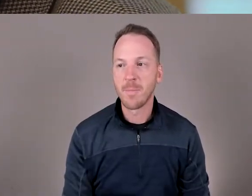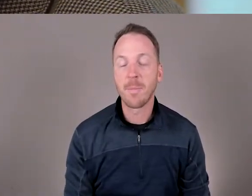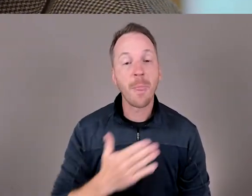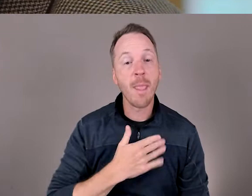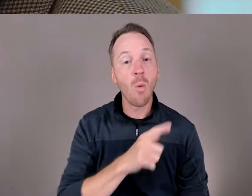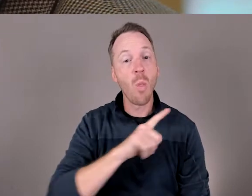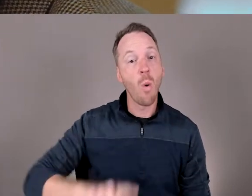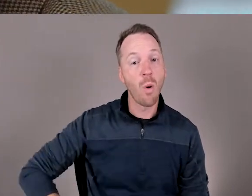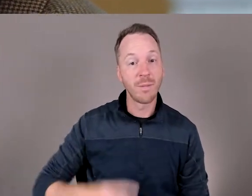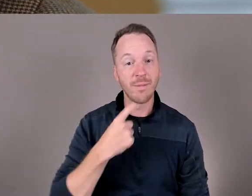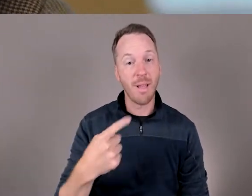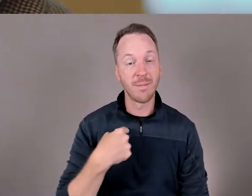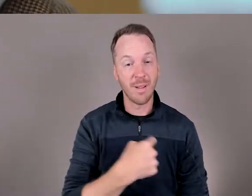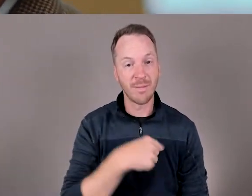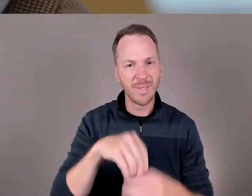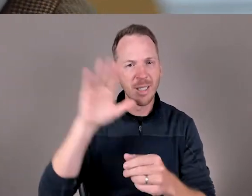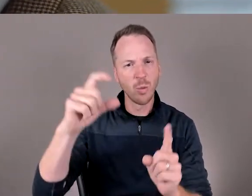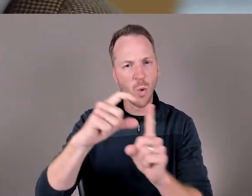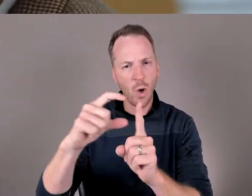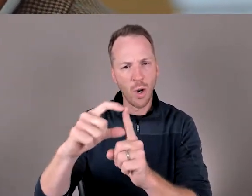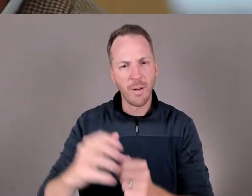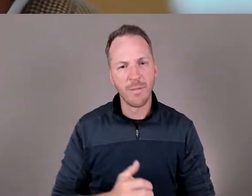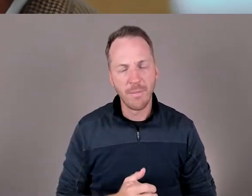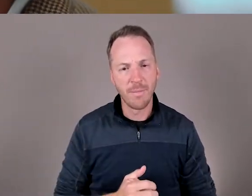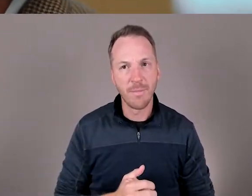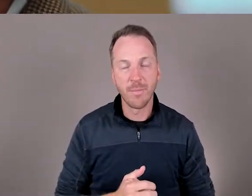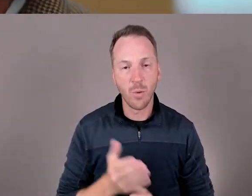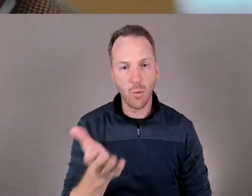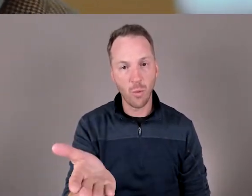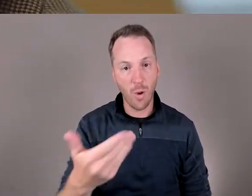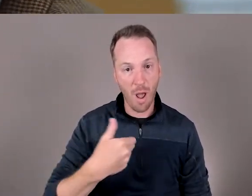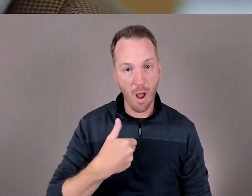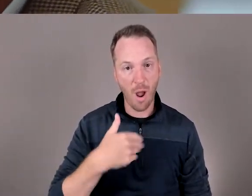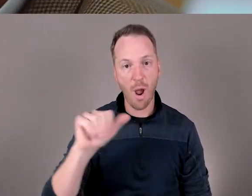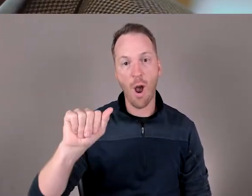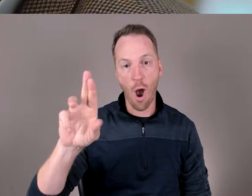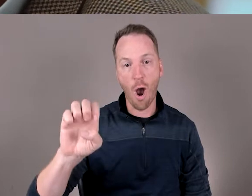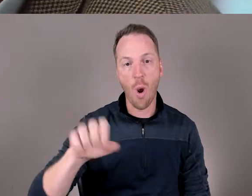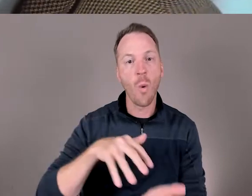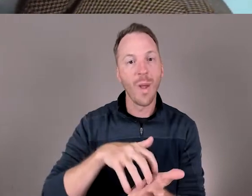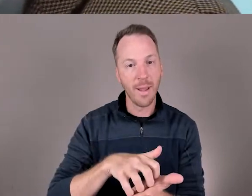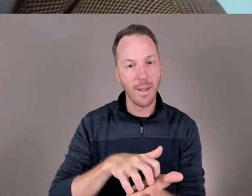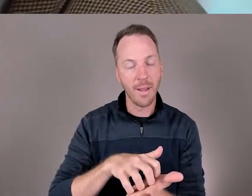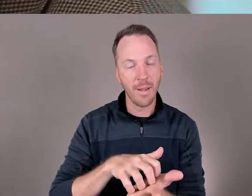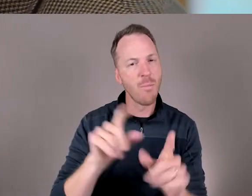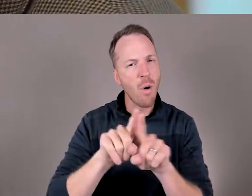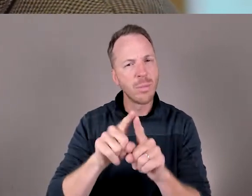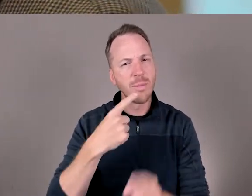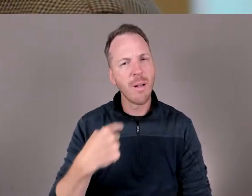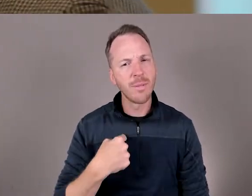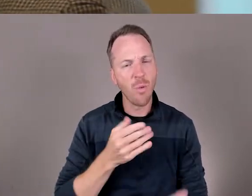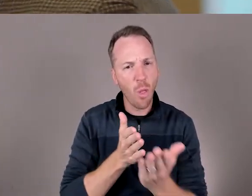Our Lord says to us in his word that you and I are weak, but he also tells us that